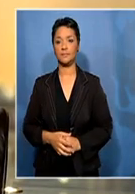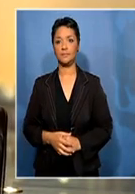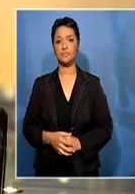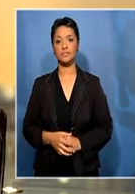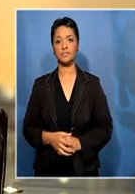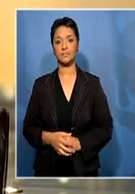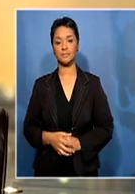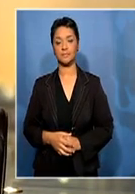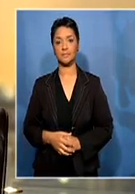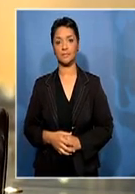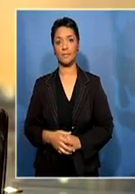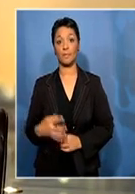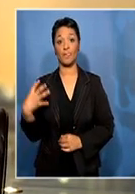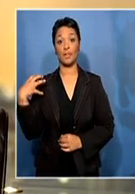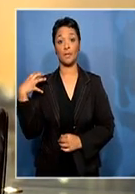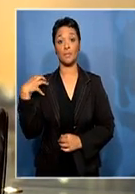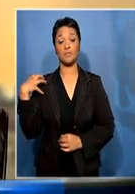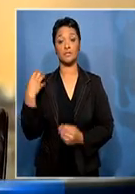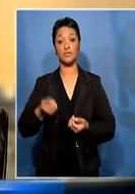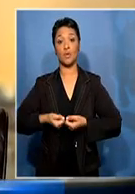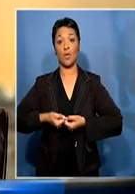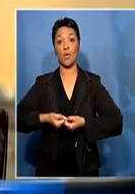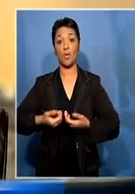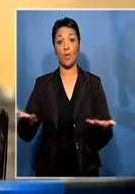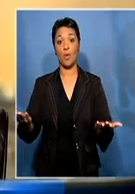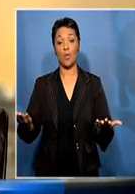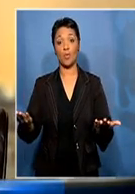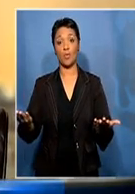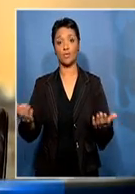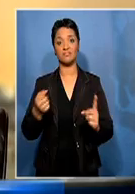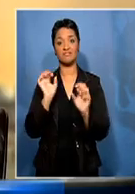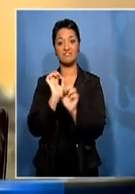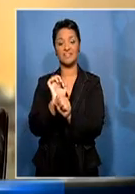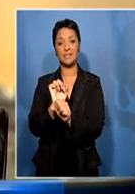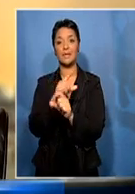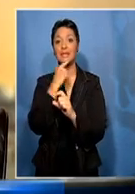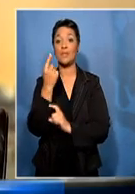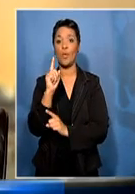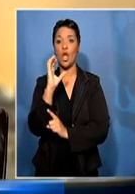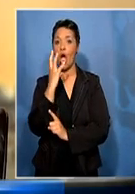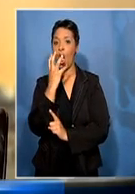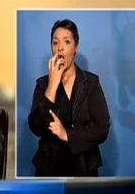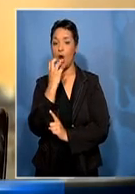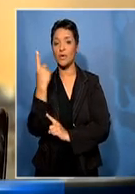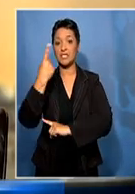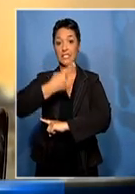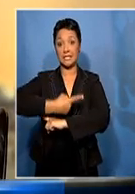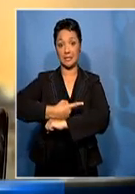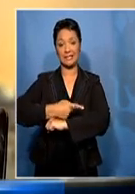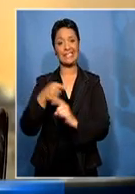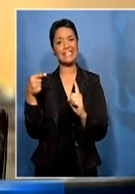The minister has launched a campaign called Orange Day. On the 25th of every